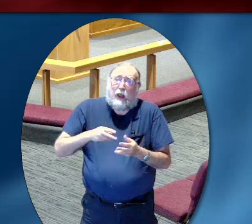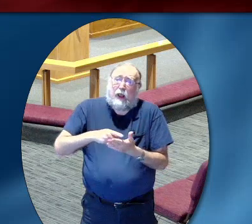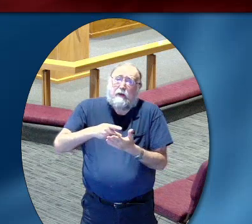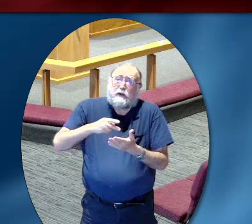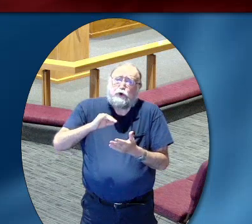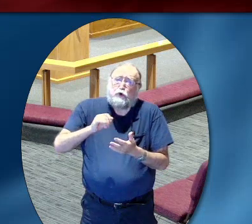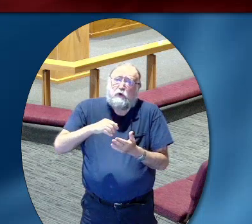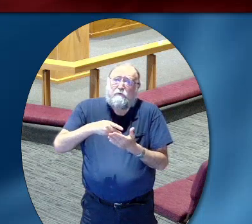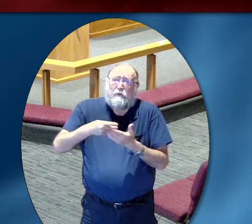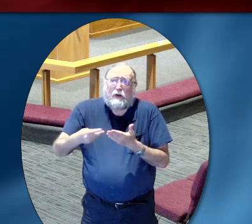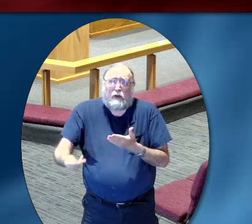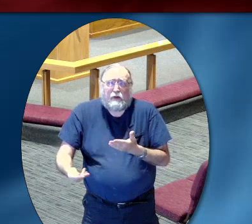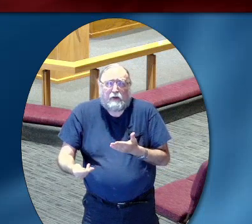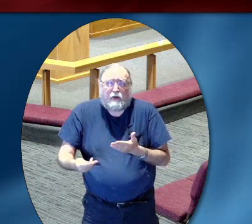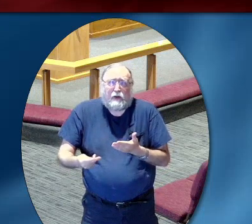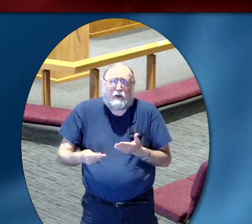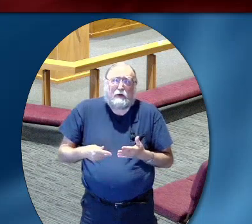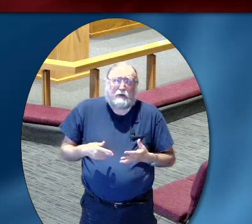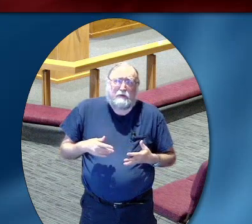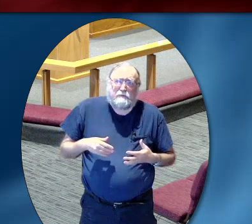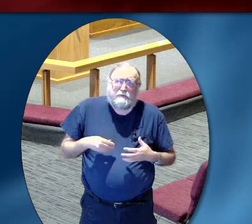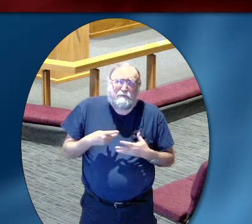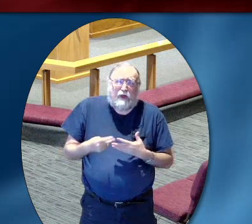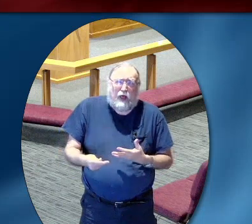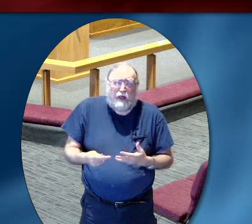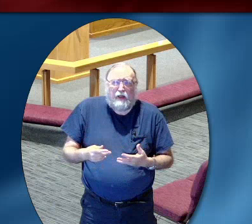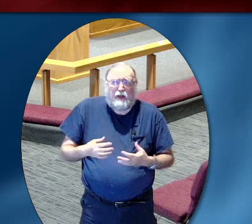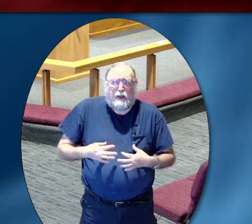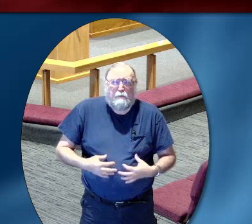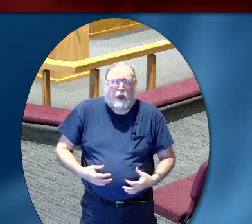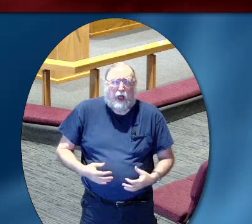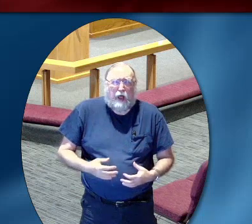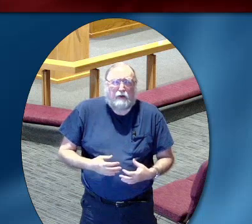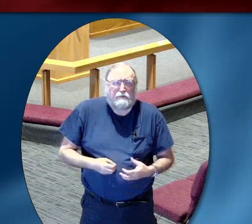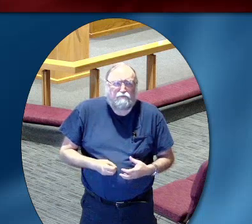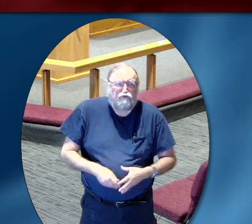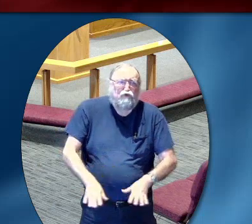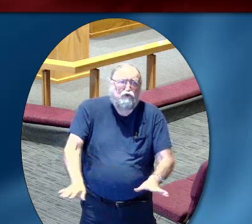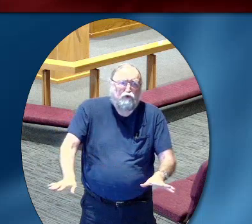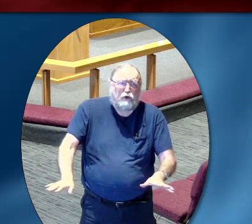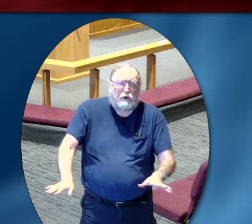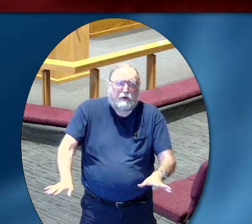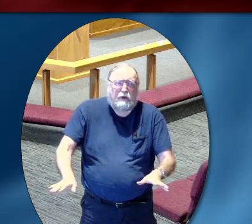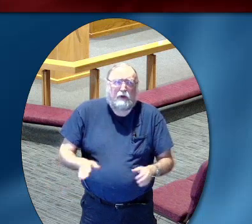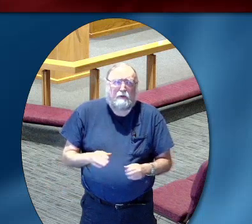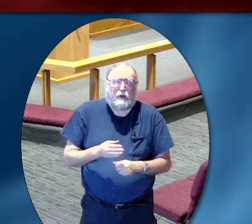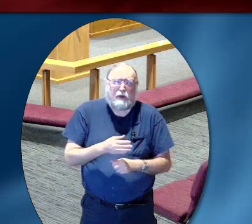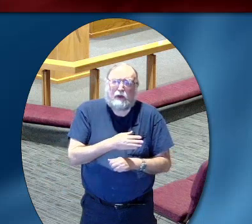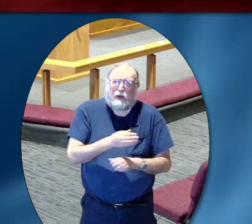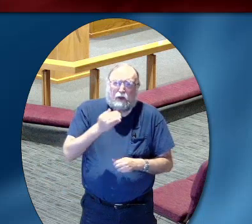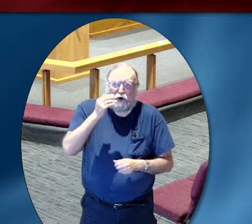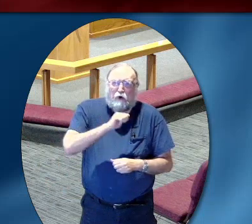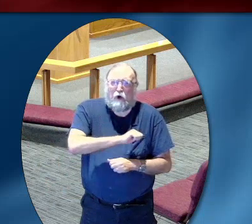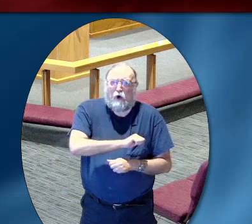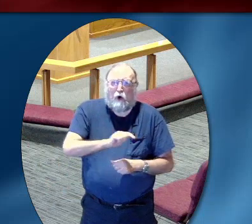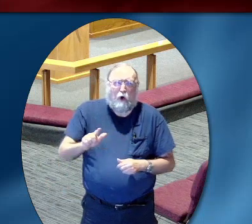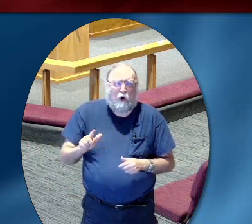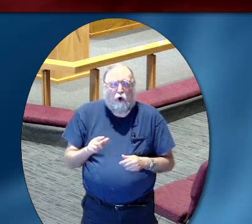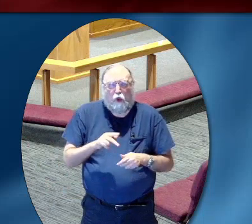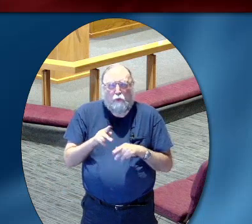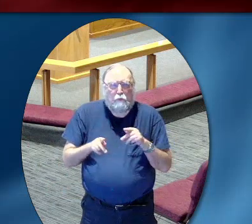he burst open in the middle, and all his bowels gushed out. and it became known to all